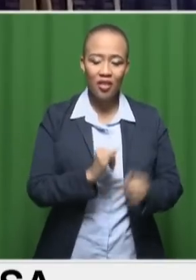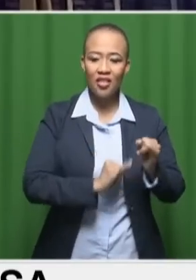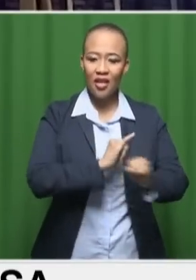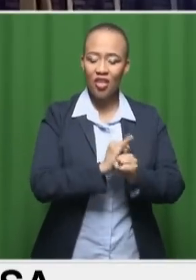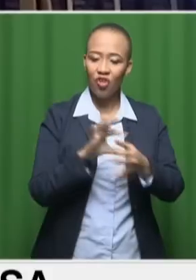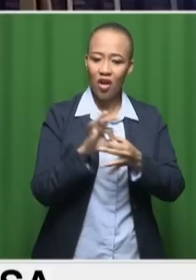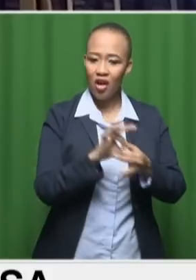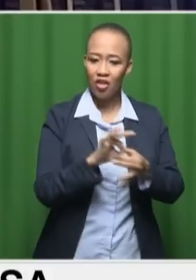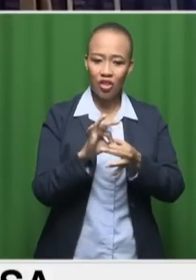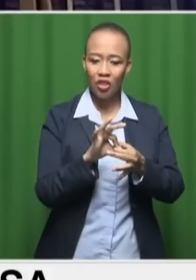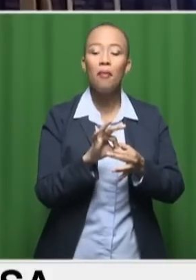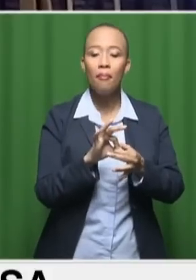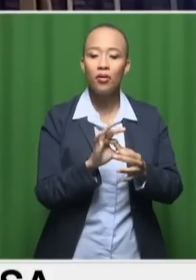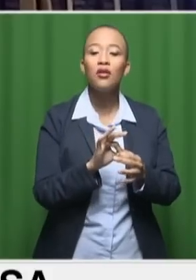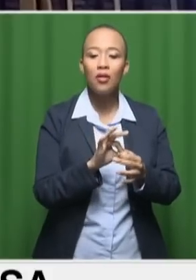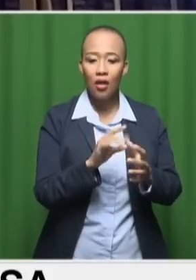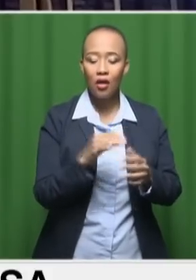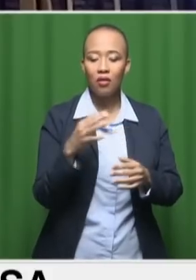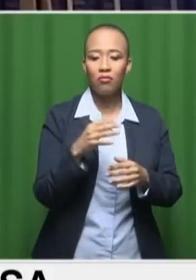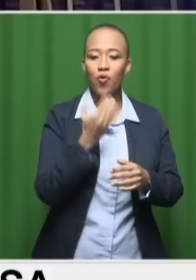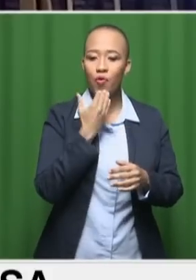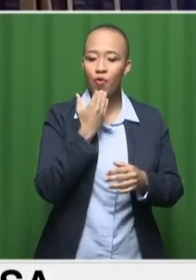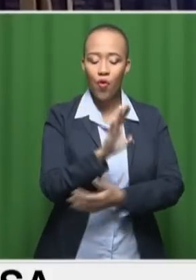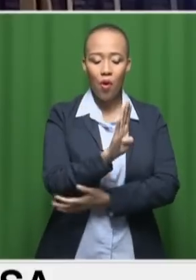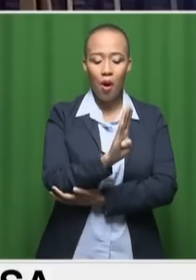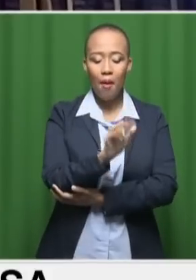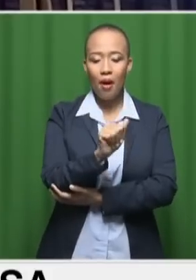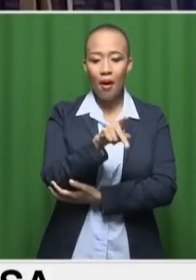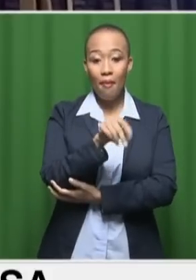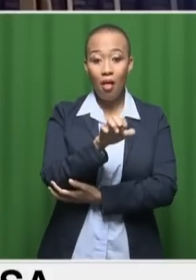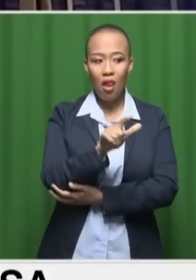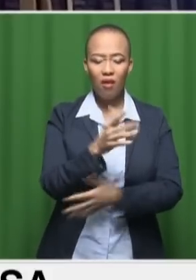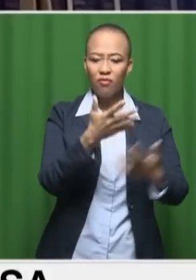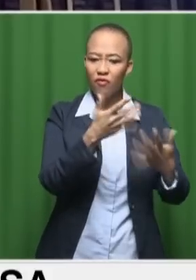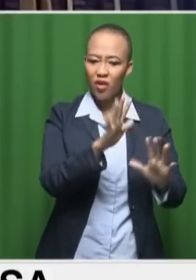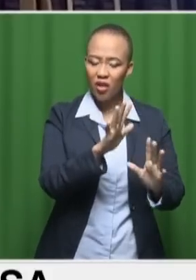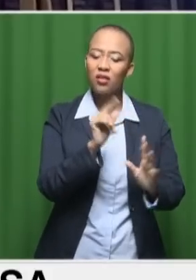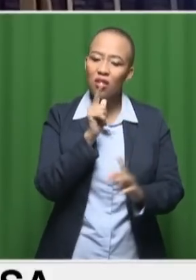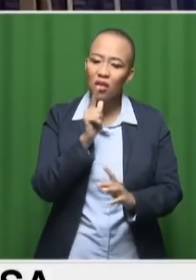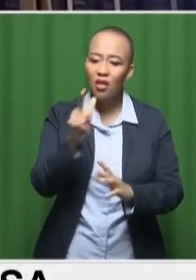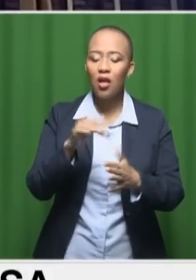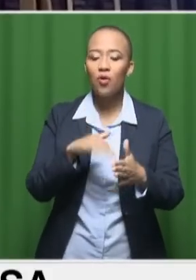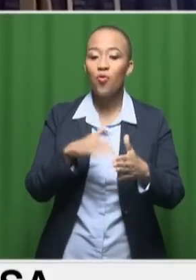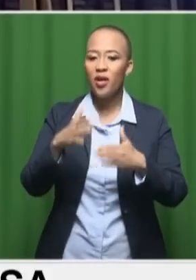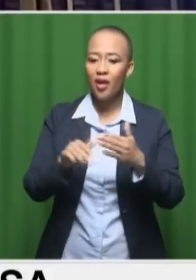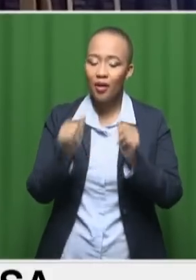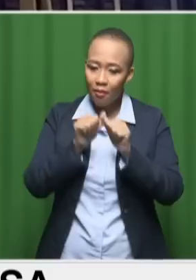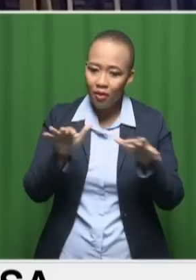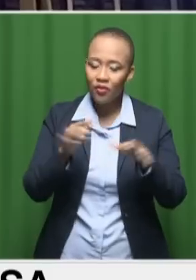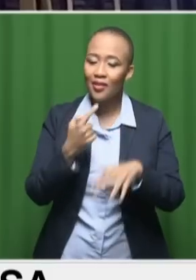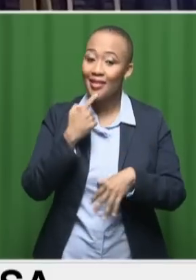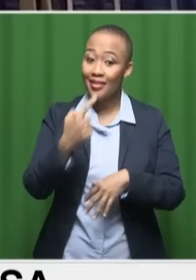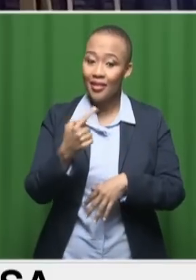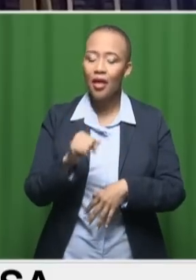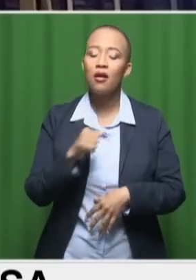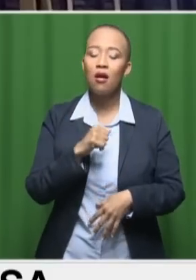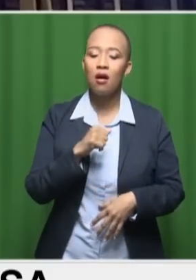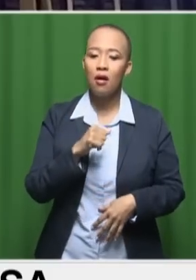the ICC has issued an arrest warrant for the Russian President Vladimir Putin, but the Deputy Minister